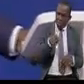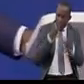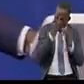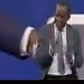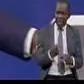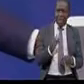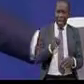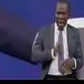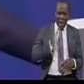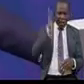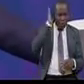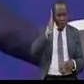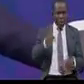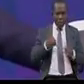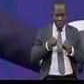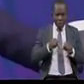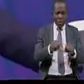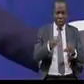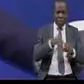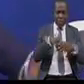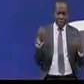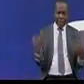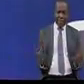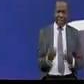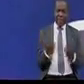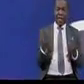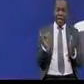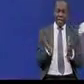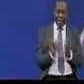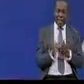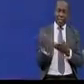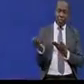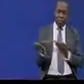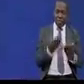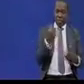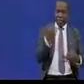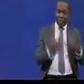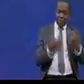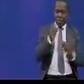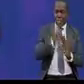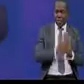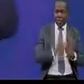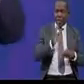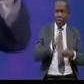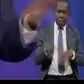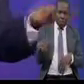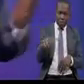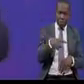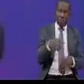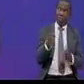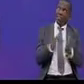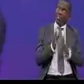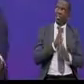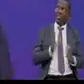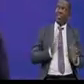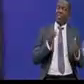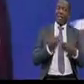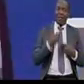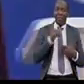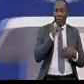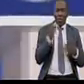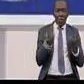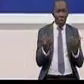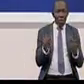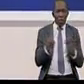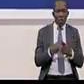you're looking for judgment. He has not come to condemn. He has not come to judge. He has come to save. But you